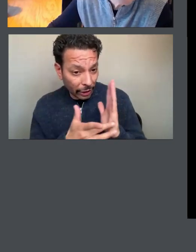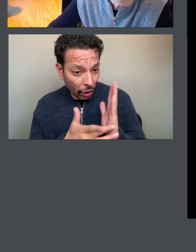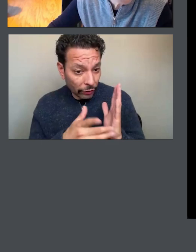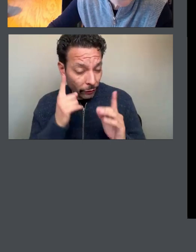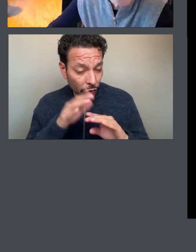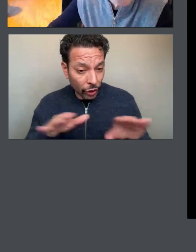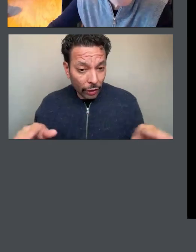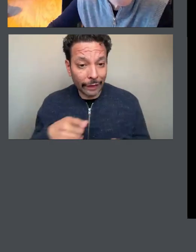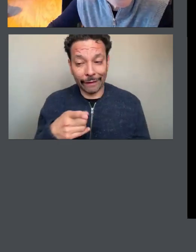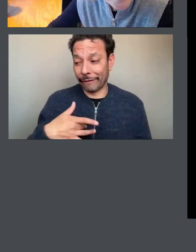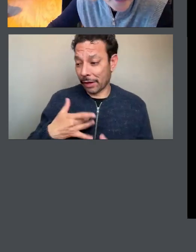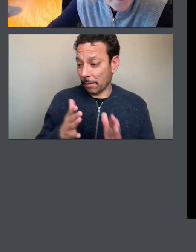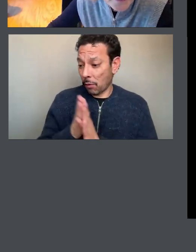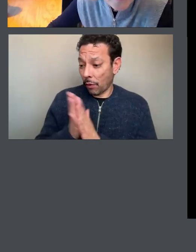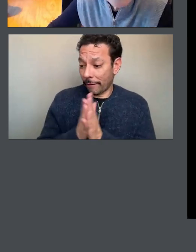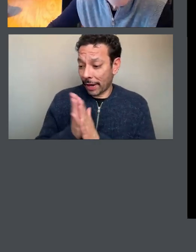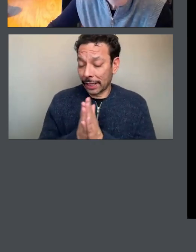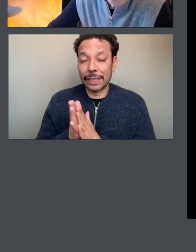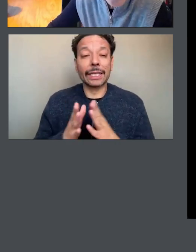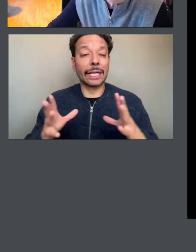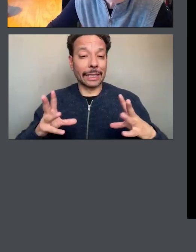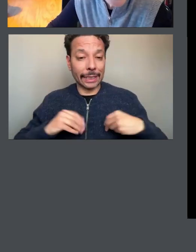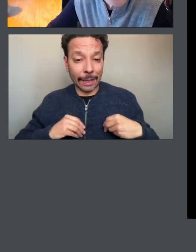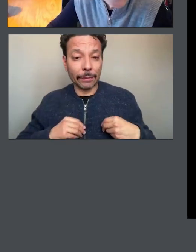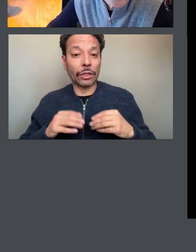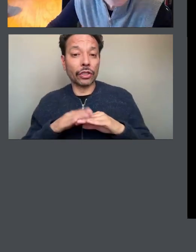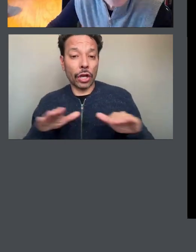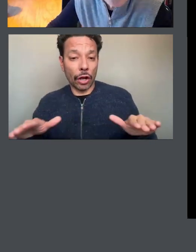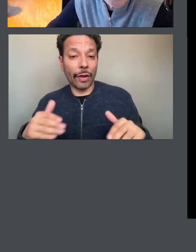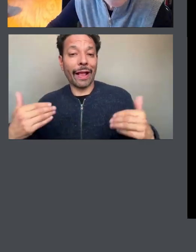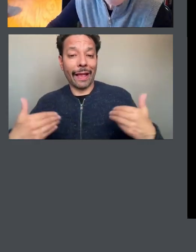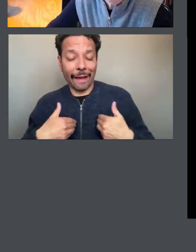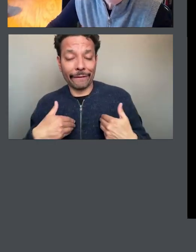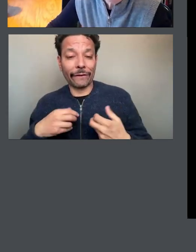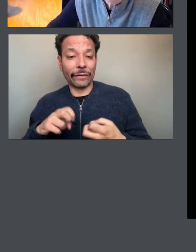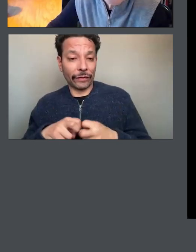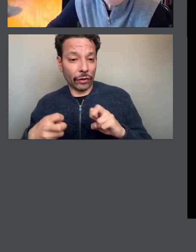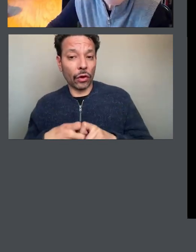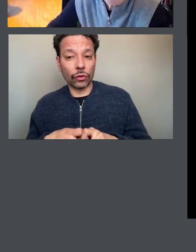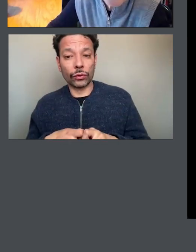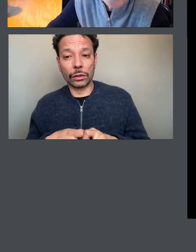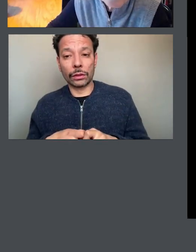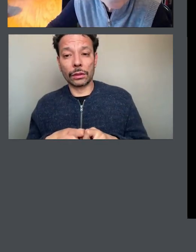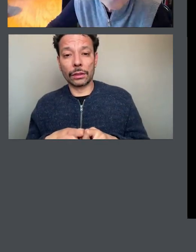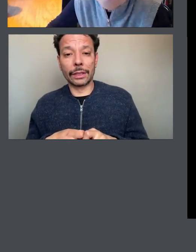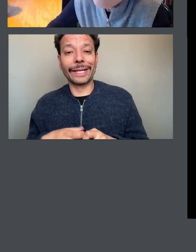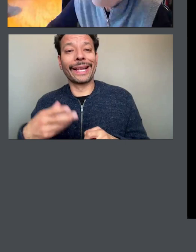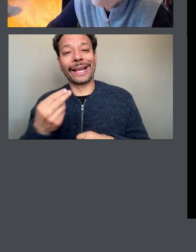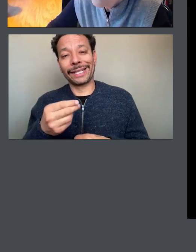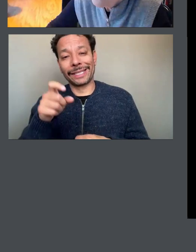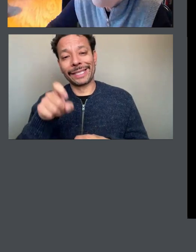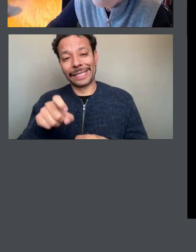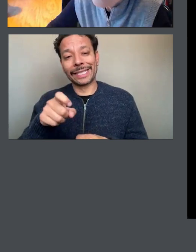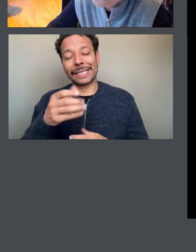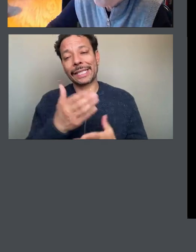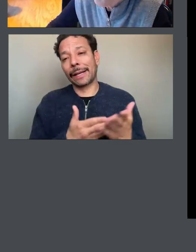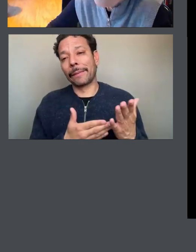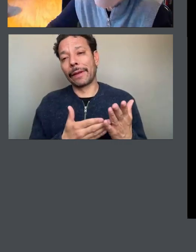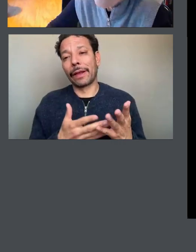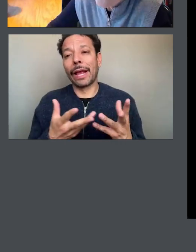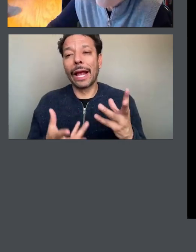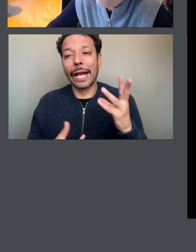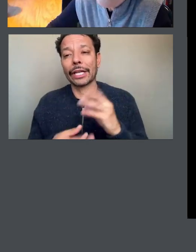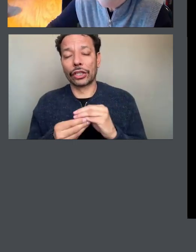Are they motivated and accept that their child is having difficulty and needs some